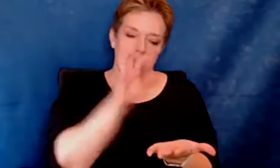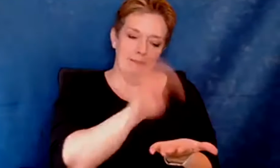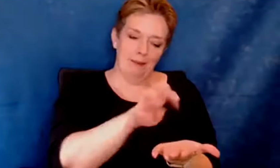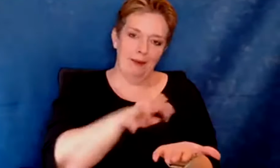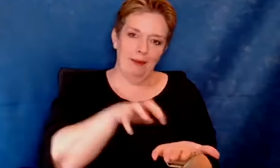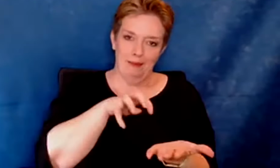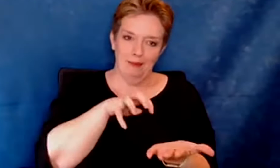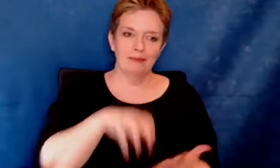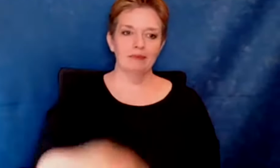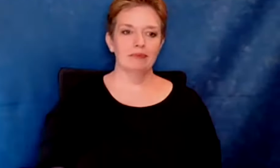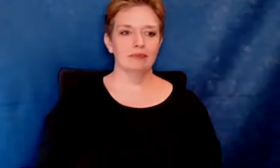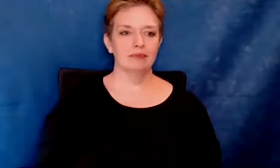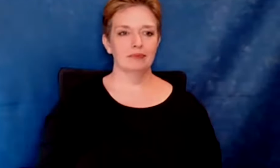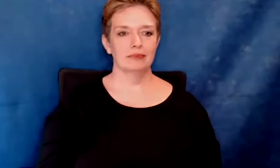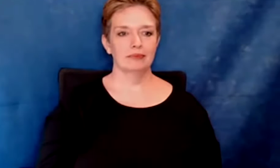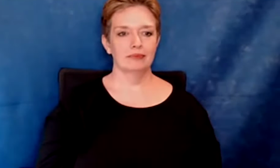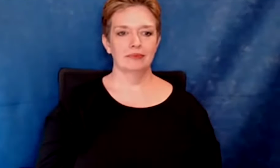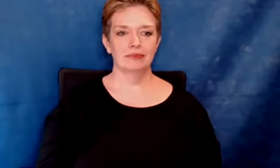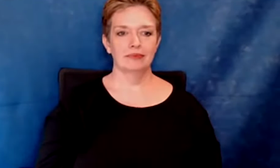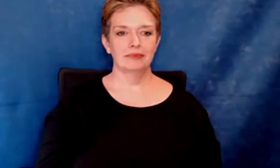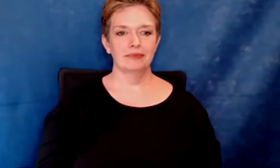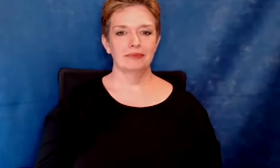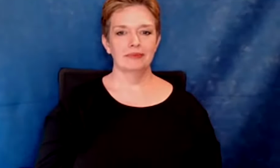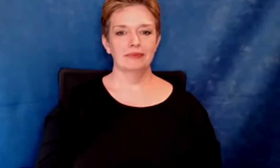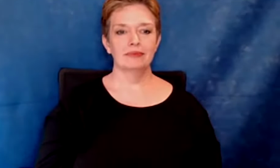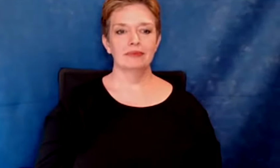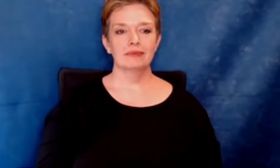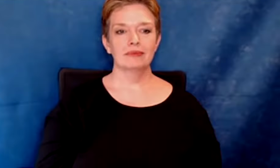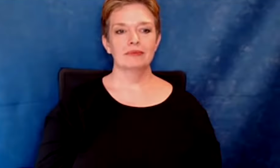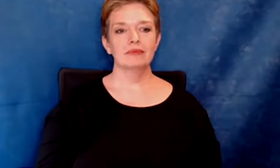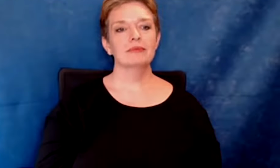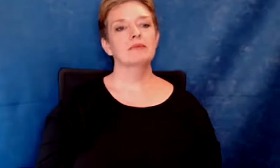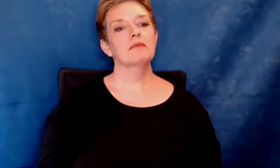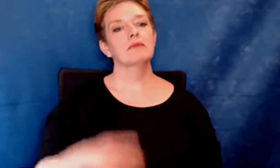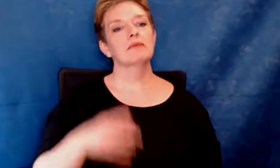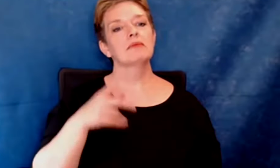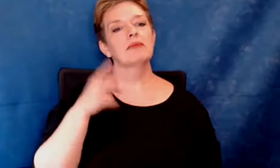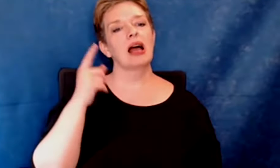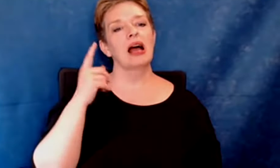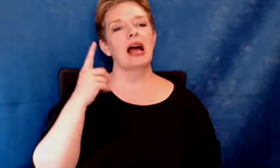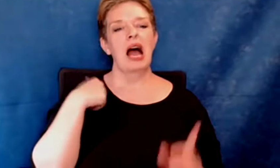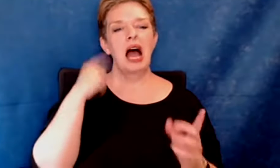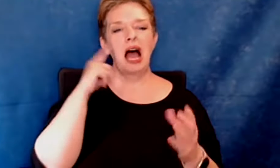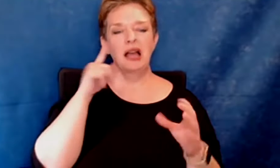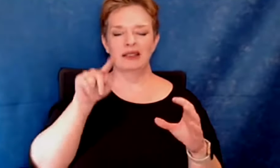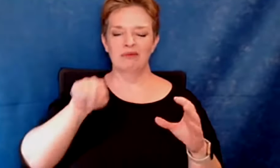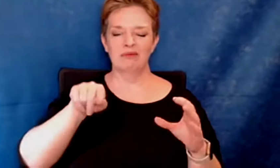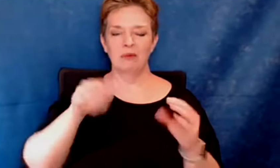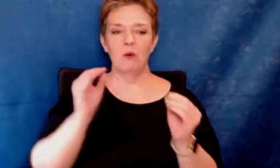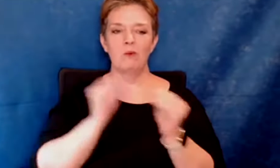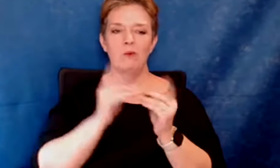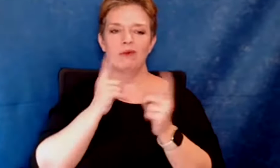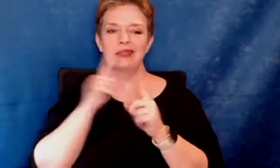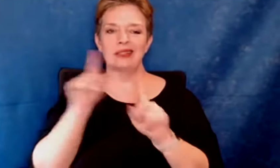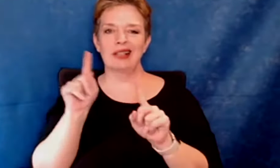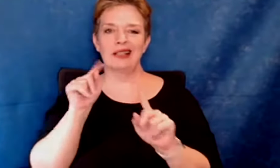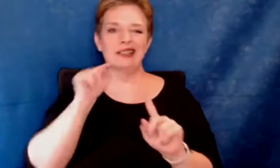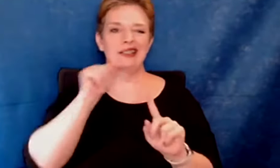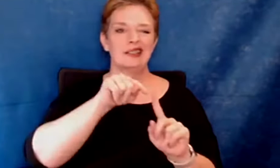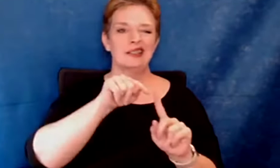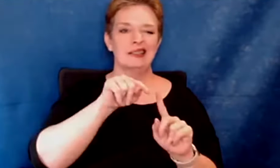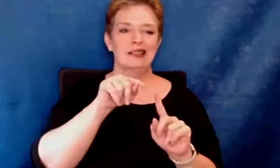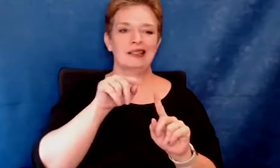I think this one is a little more successful than the other. Kind of a trial failed